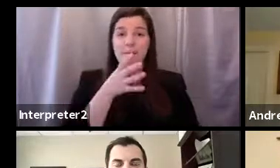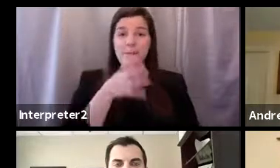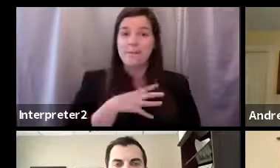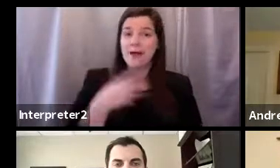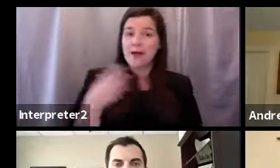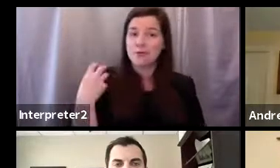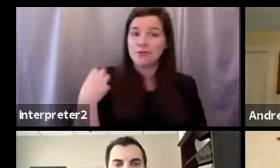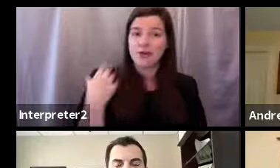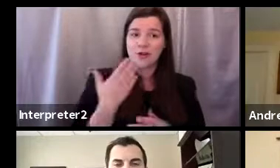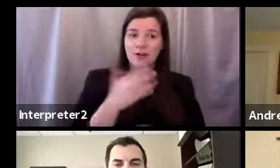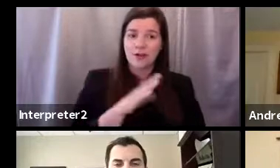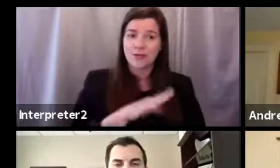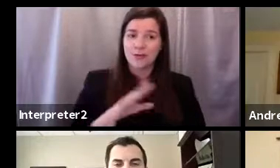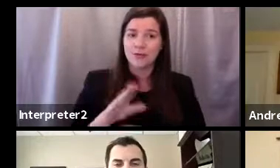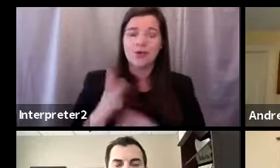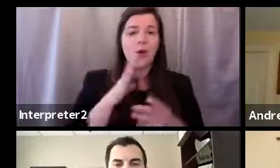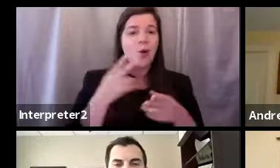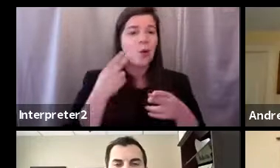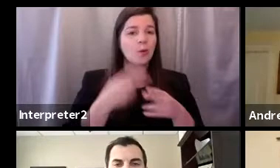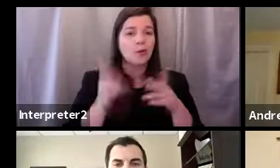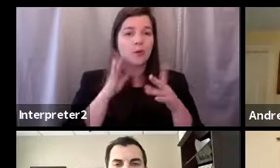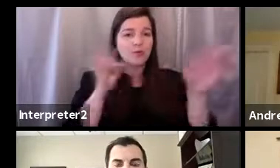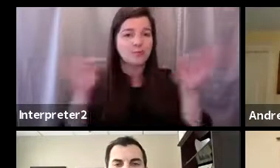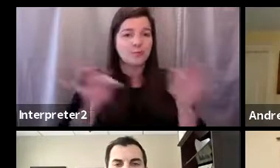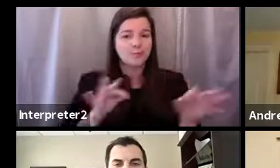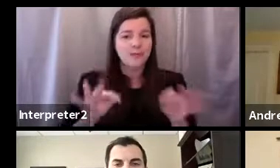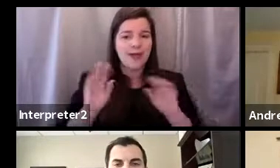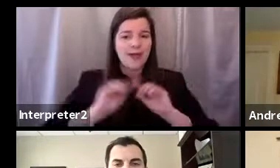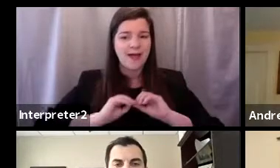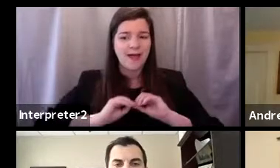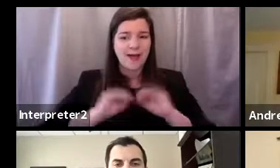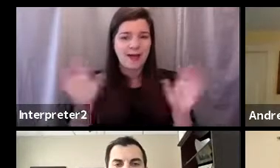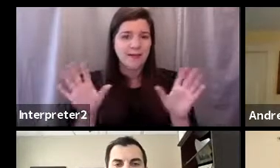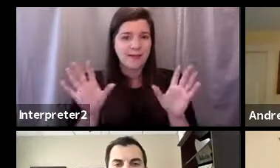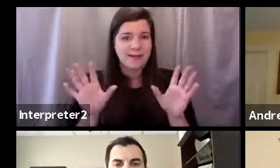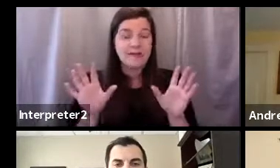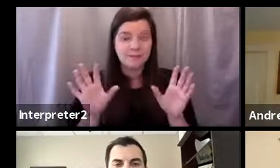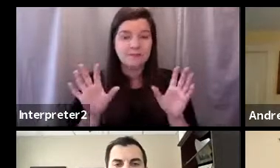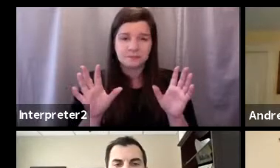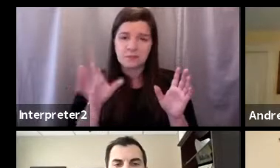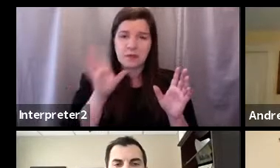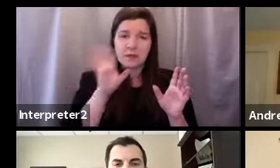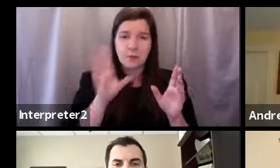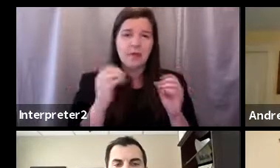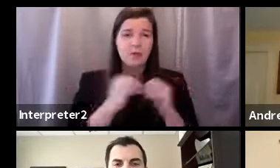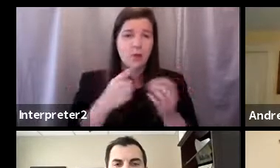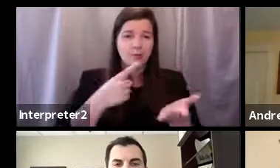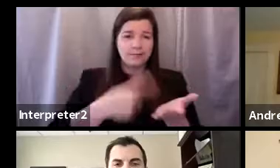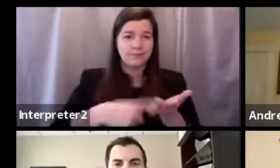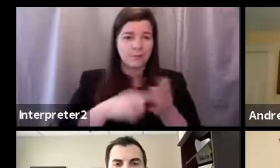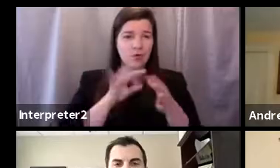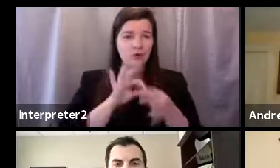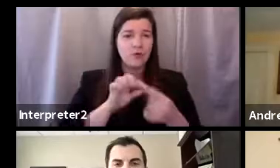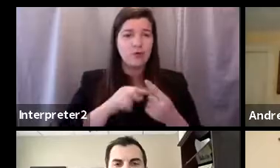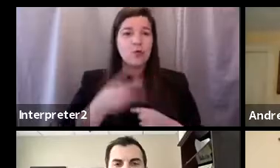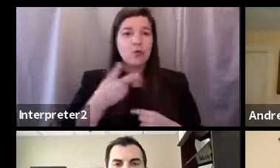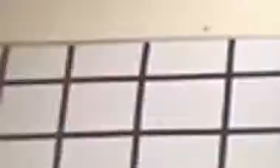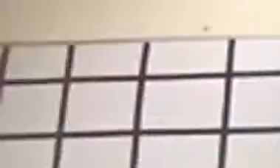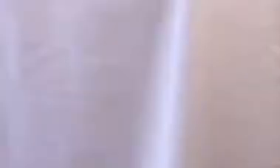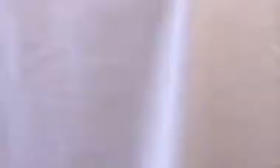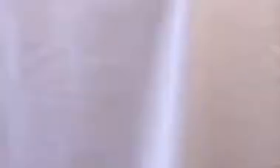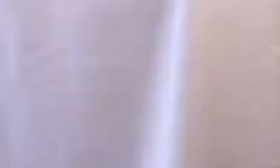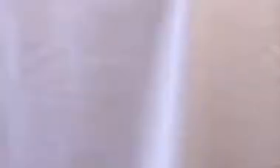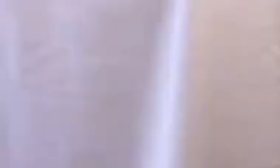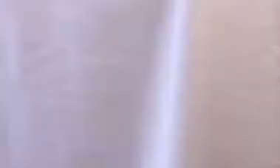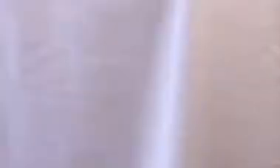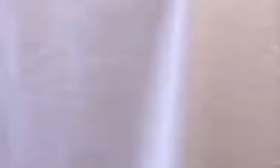quickly, just to run through this, we obviously will have over a month's worth of discussions with the 2 budget subcommittees. With me are